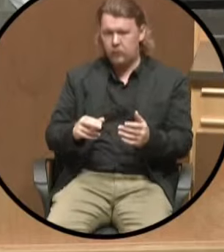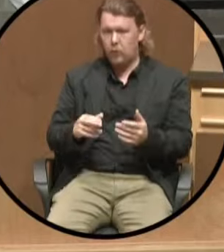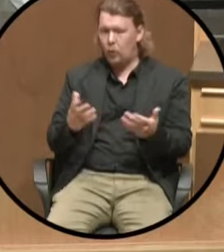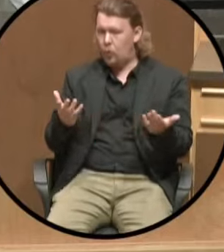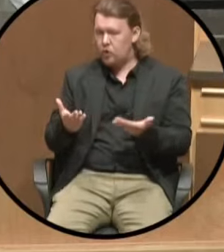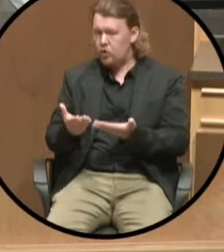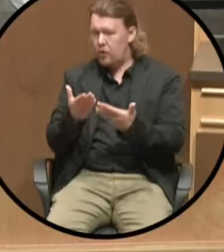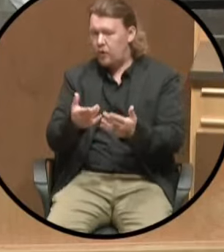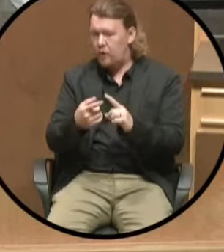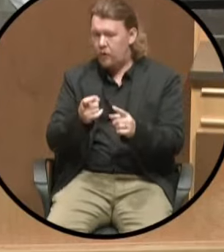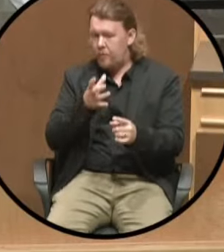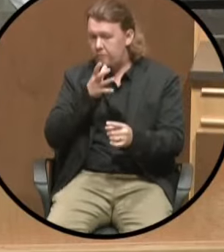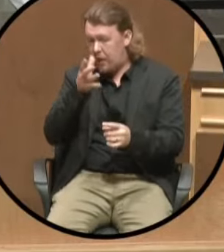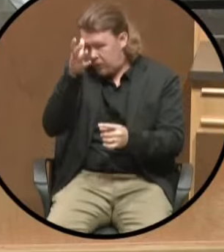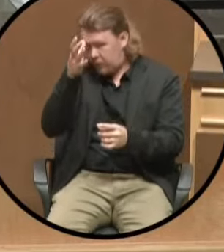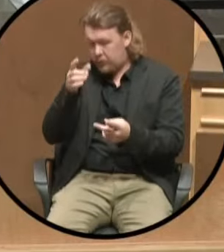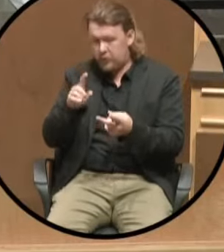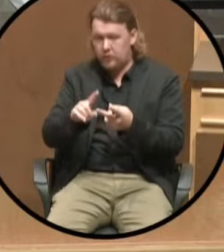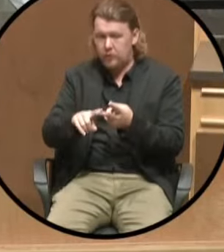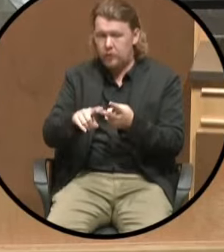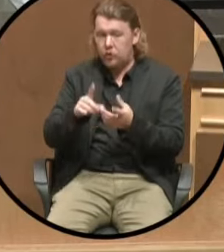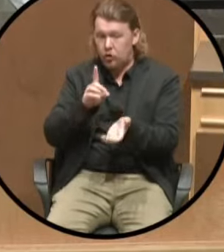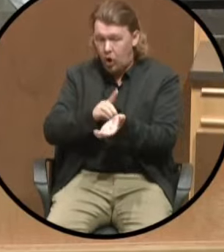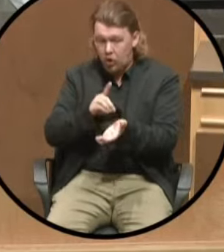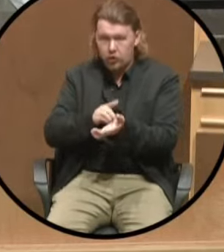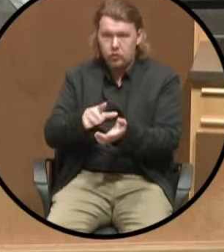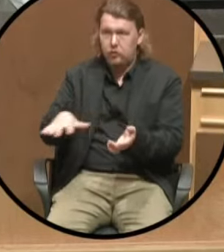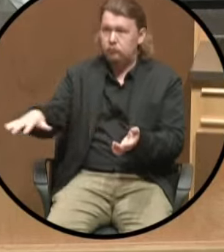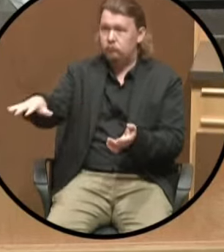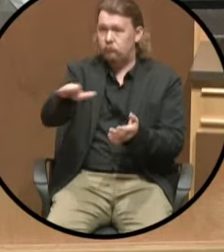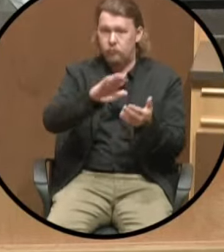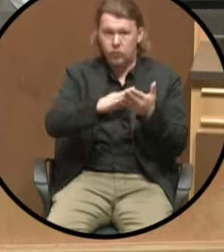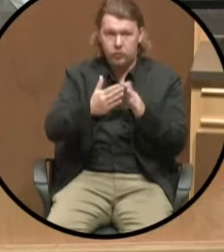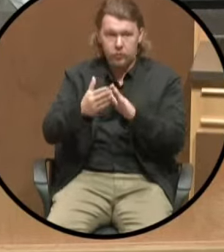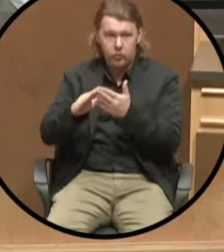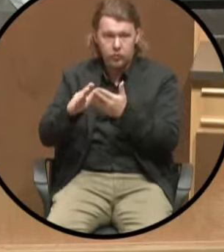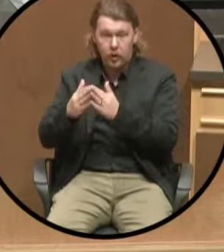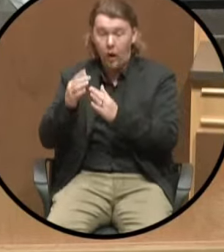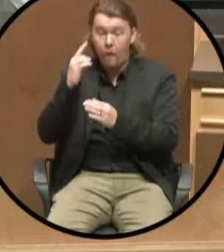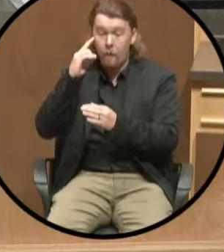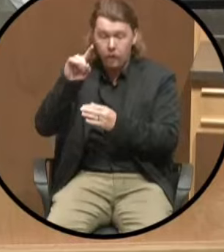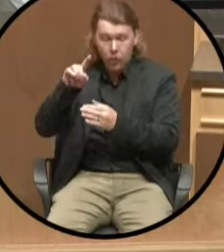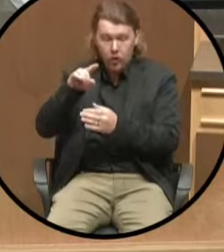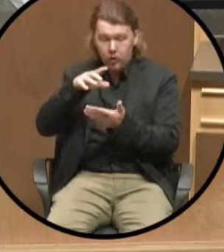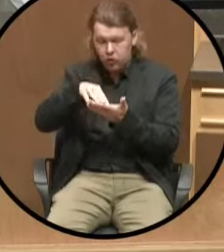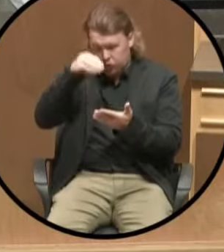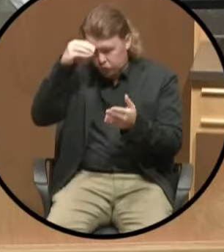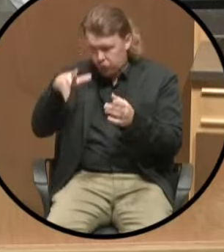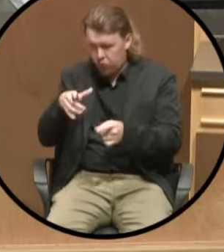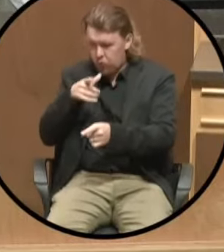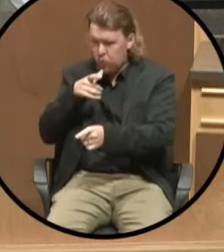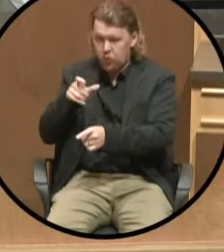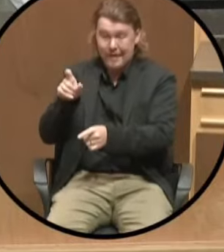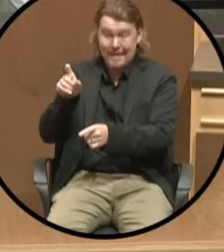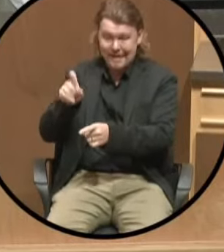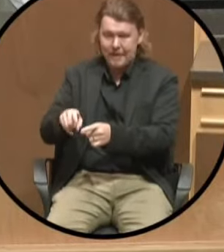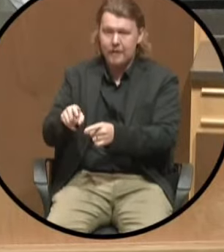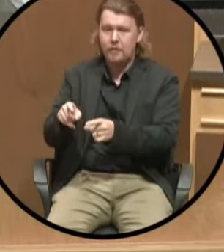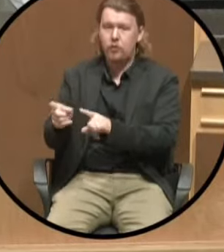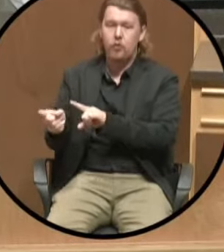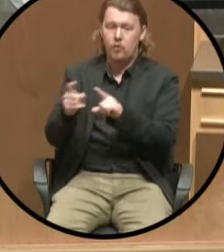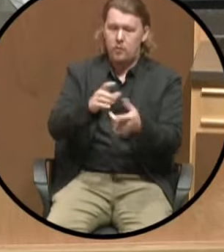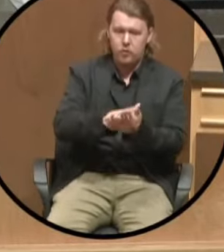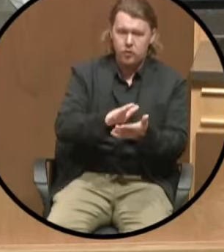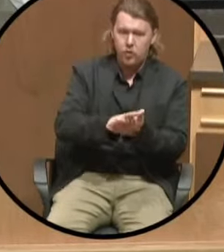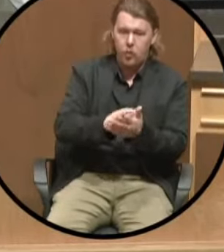recommendations from parents and physicians in the community when a child needs to come to school without a mask. We have a very low